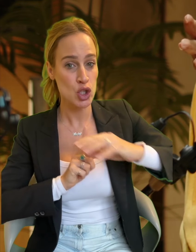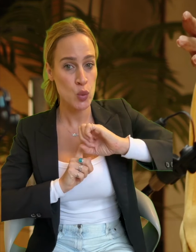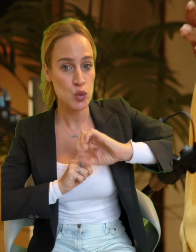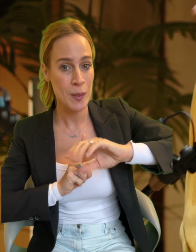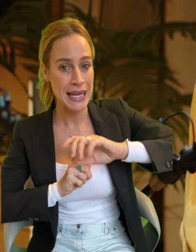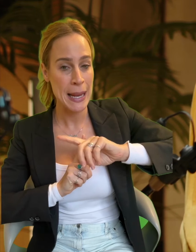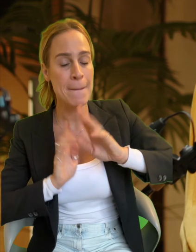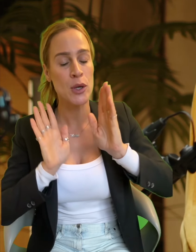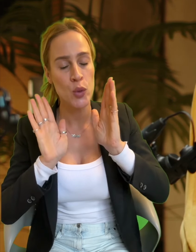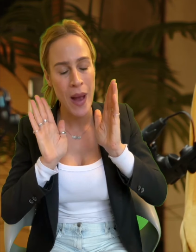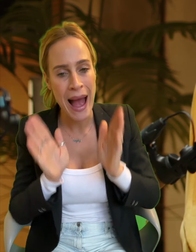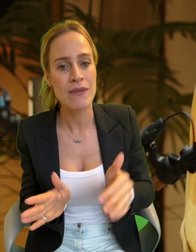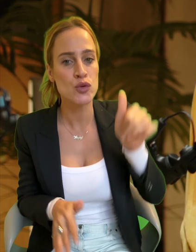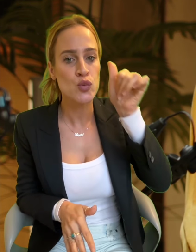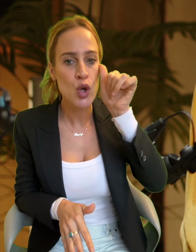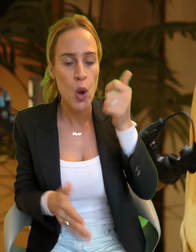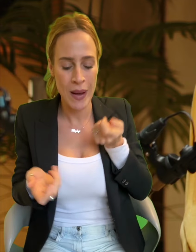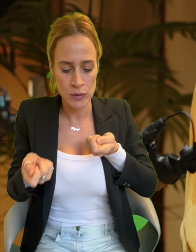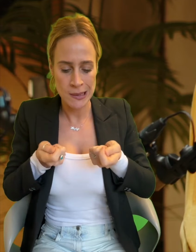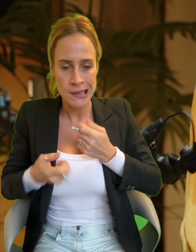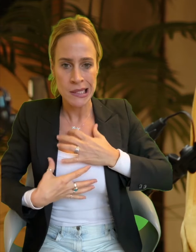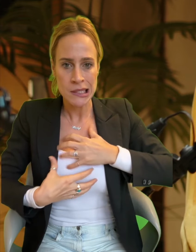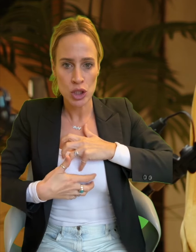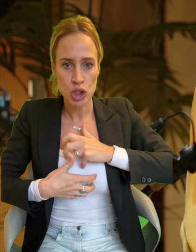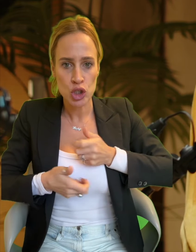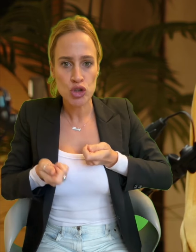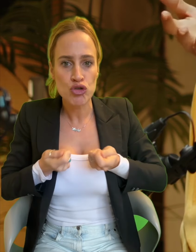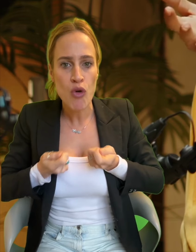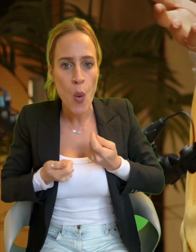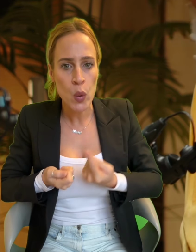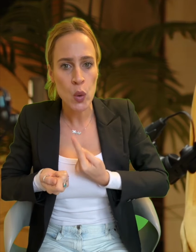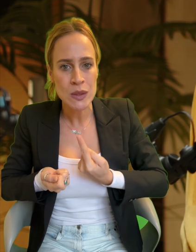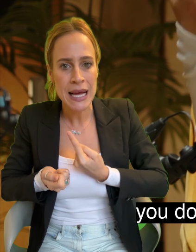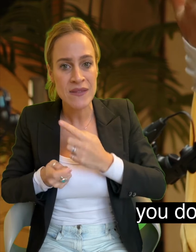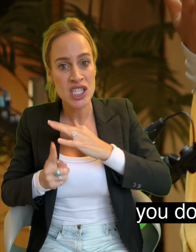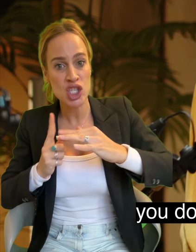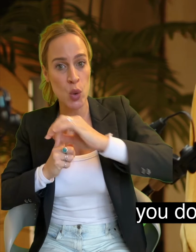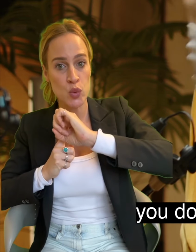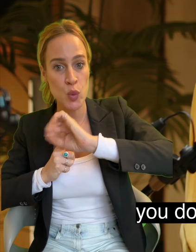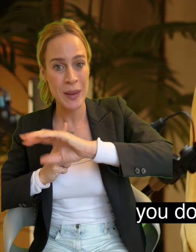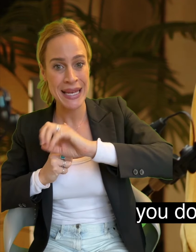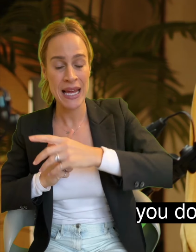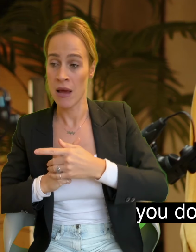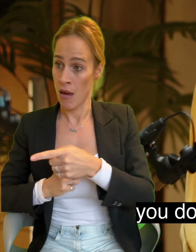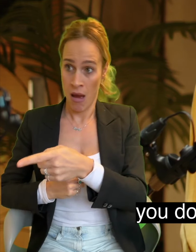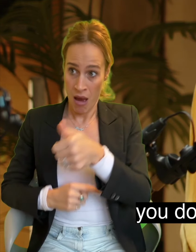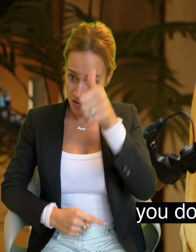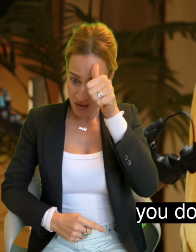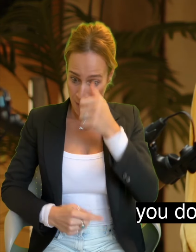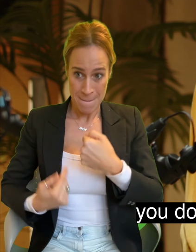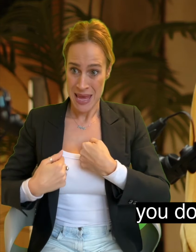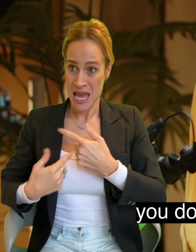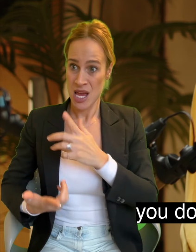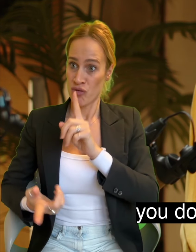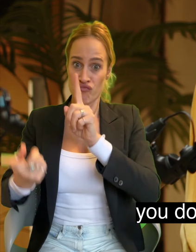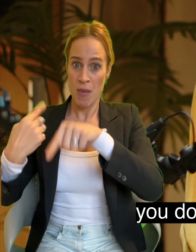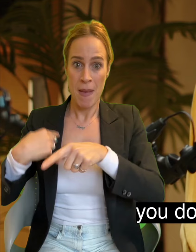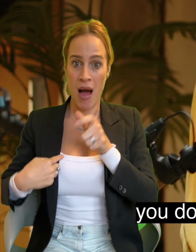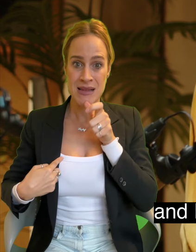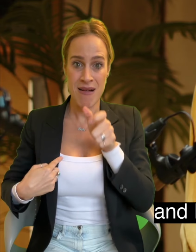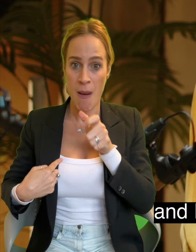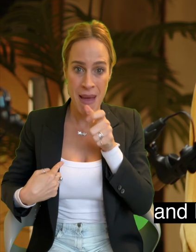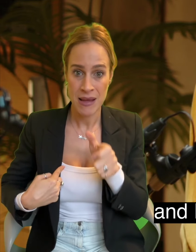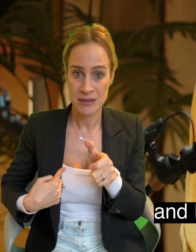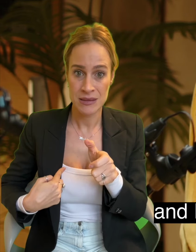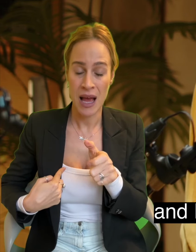you that know how to control it and have, because I know you don't reply to comments, and you